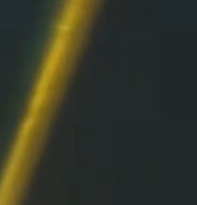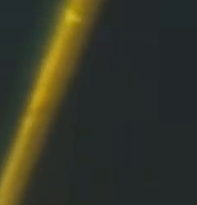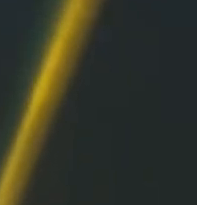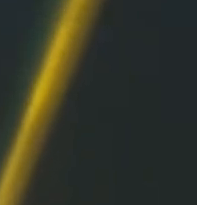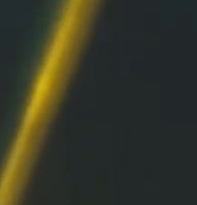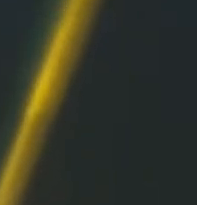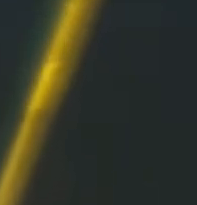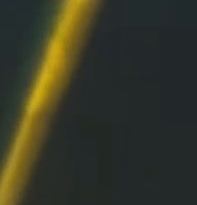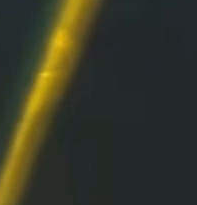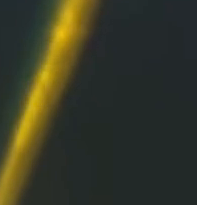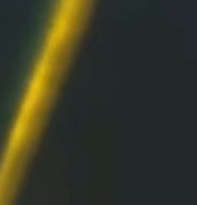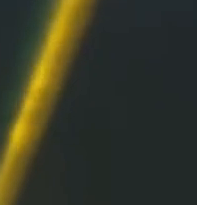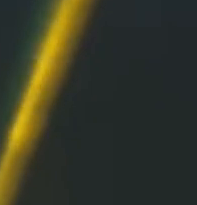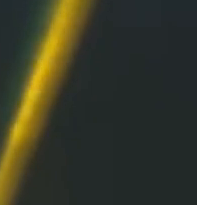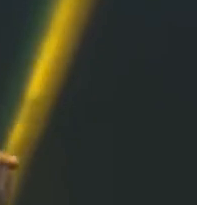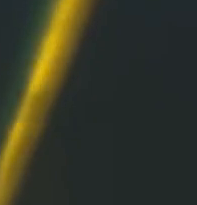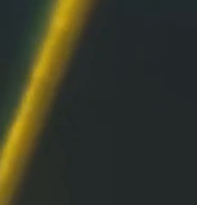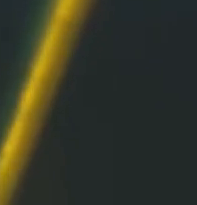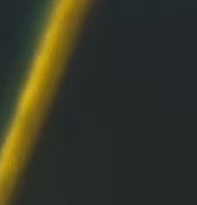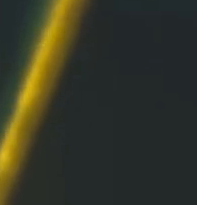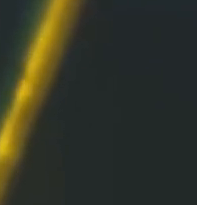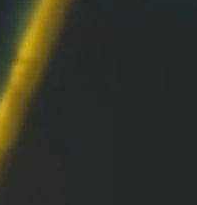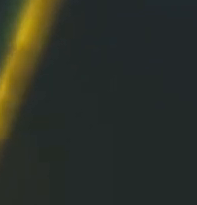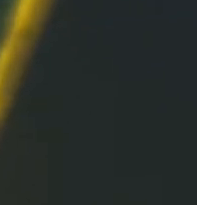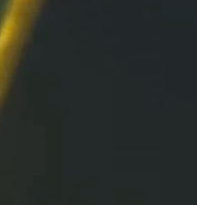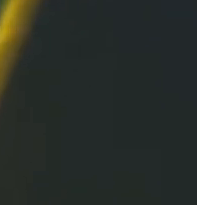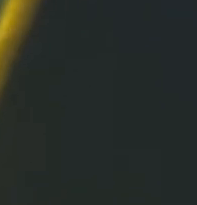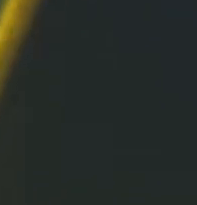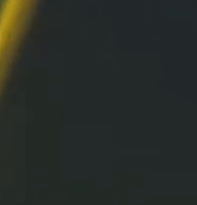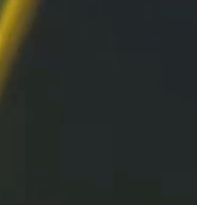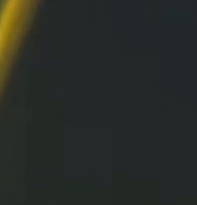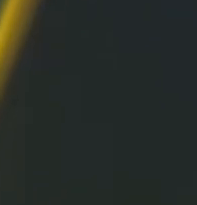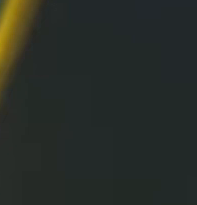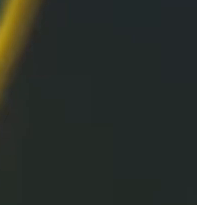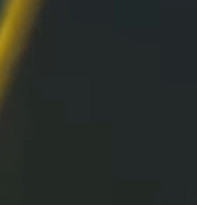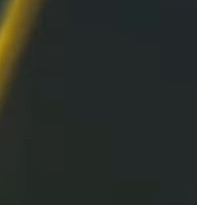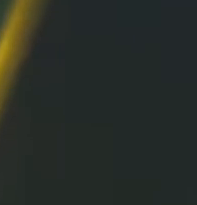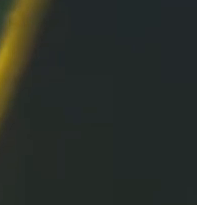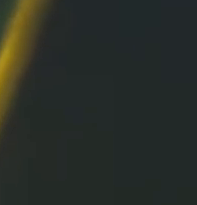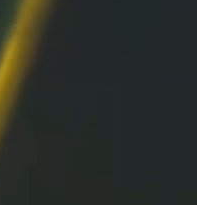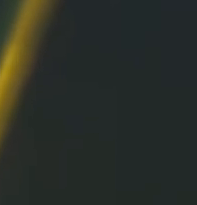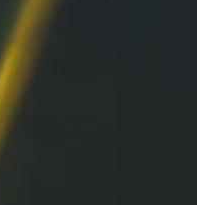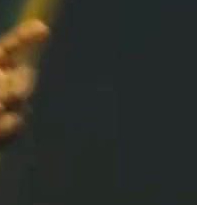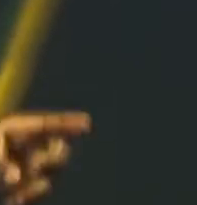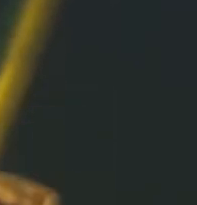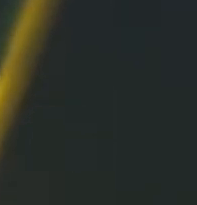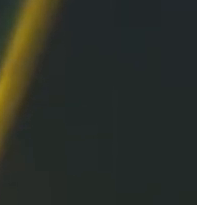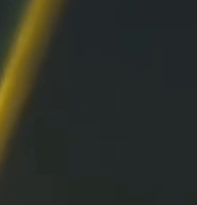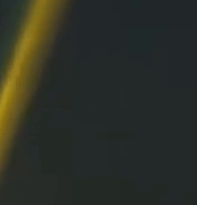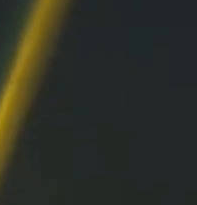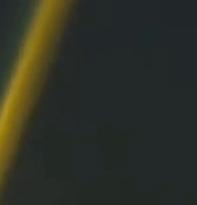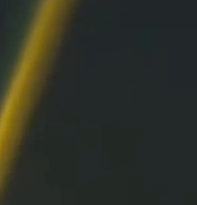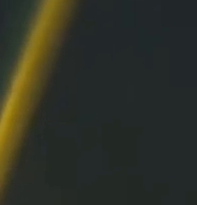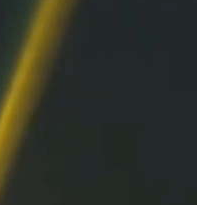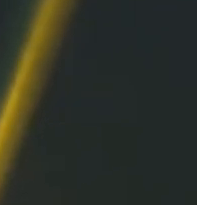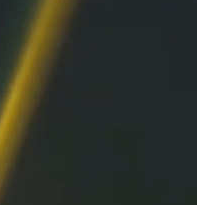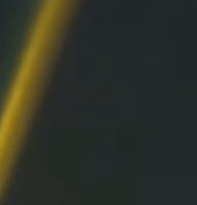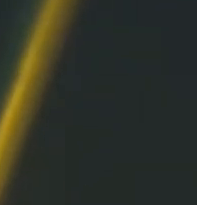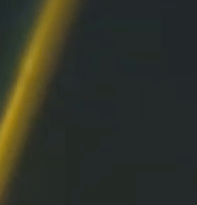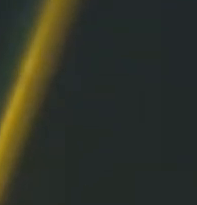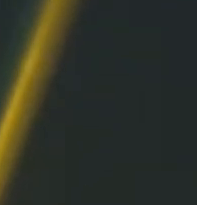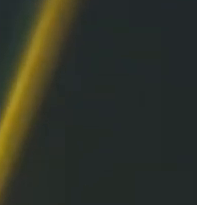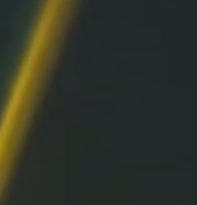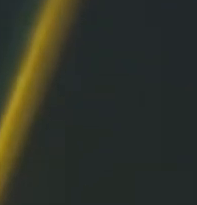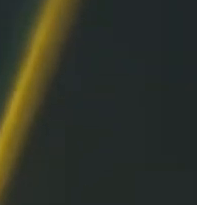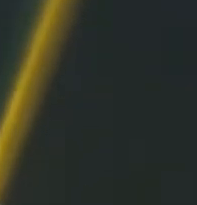that meeting on the 7th with Apostle Selman and Apostle Grace Lubega. So I told him, I said, I've